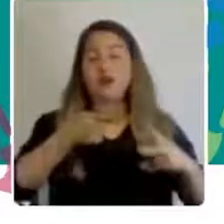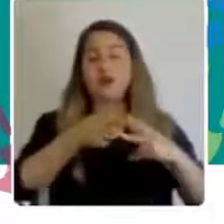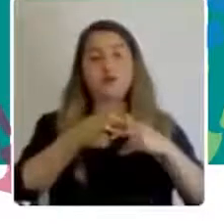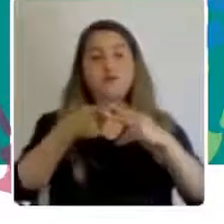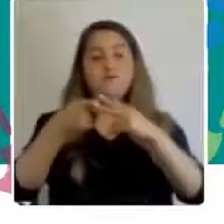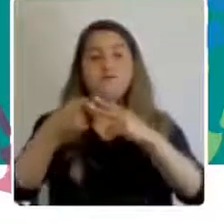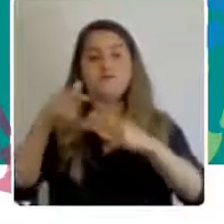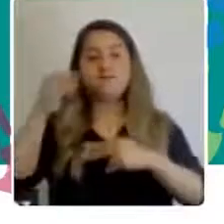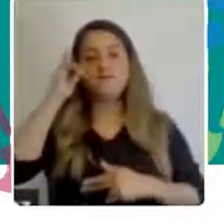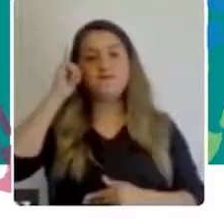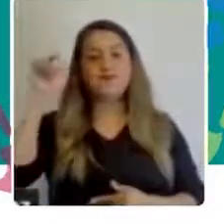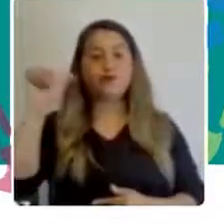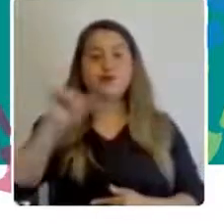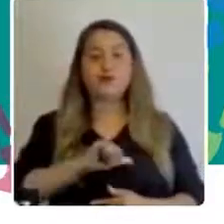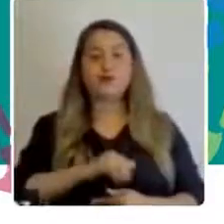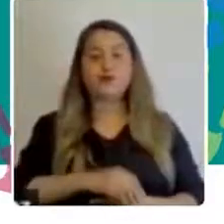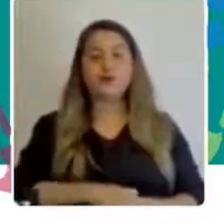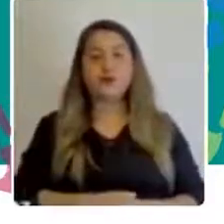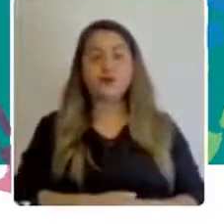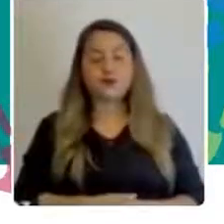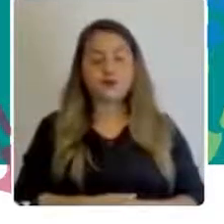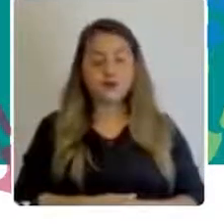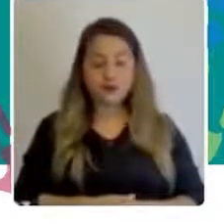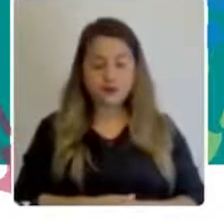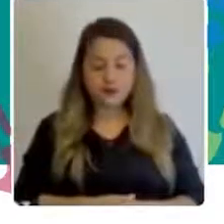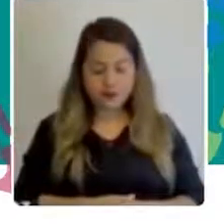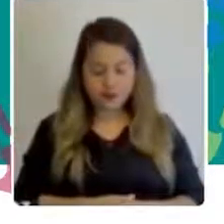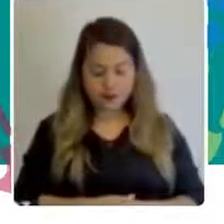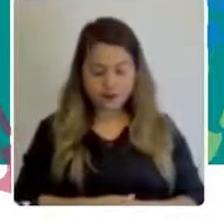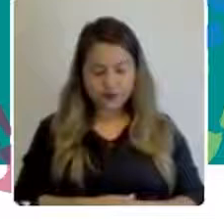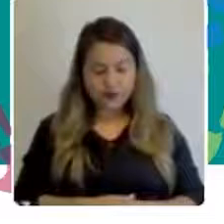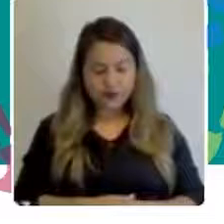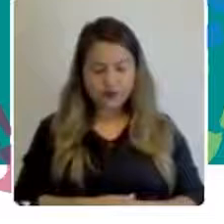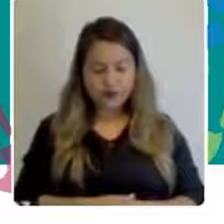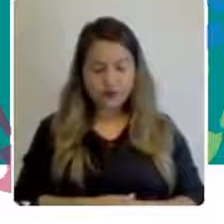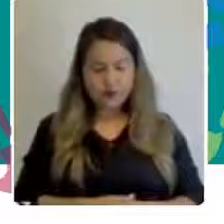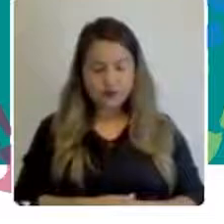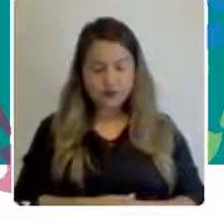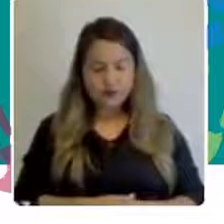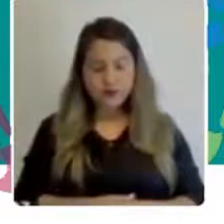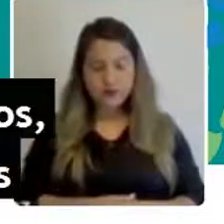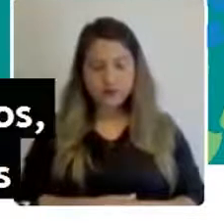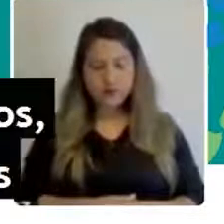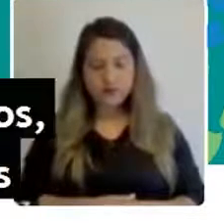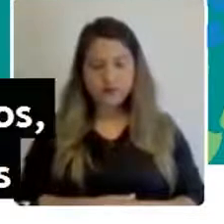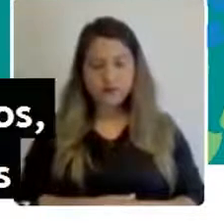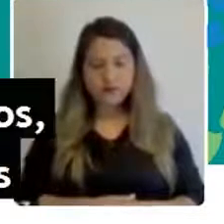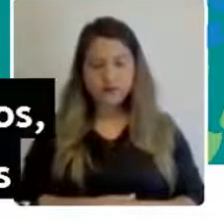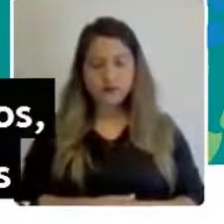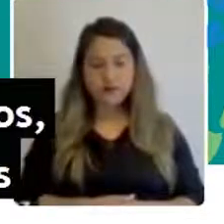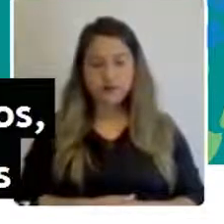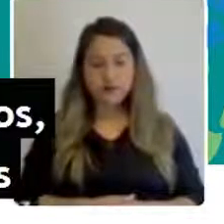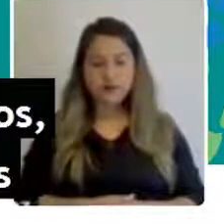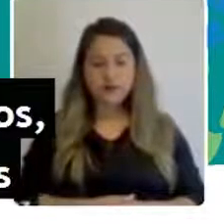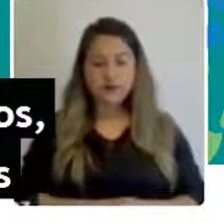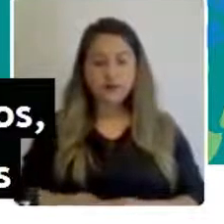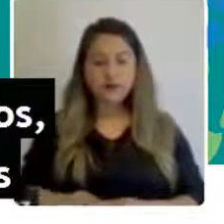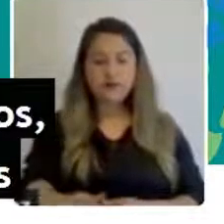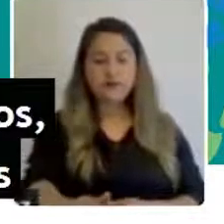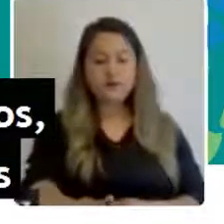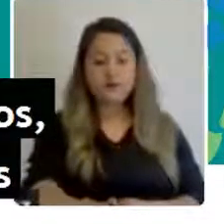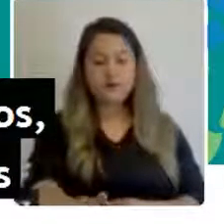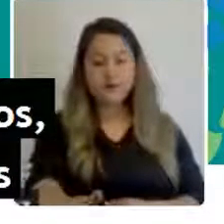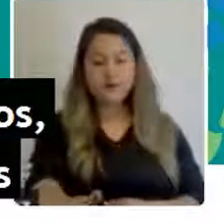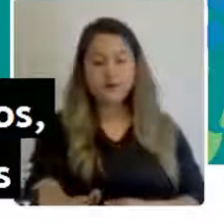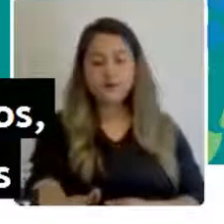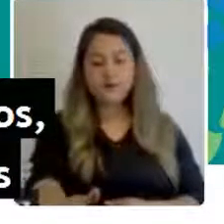engage societies of healthcare providers to participate in the activities. And certainly, in order to do this, we need partnerships with